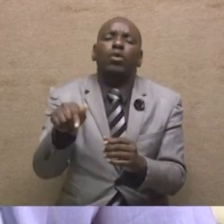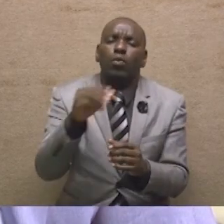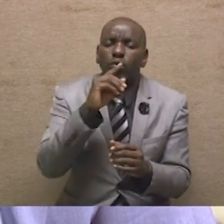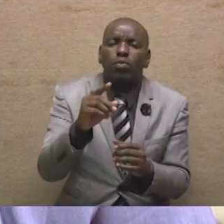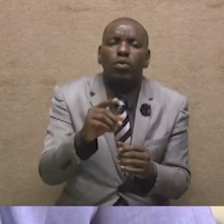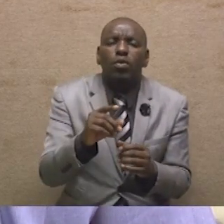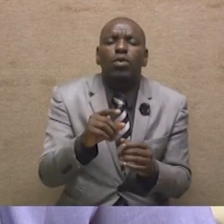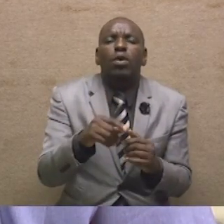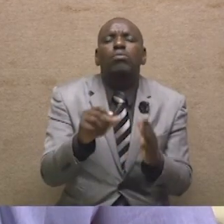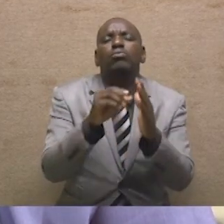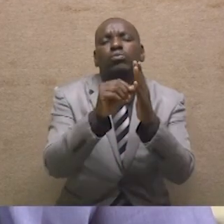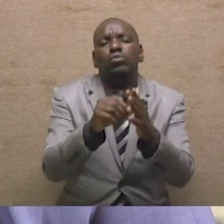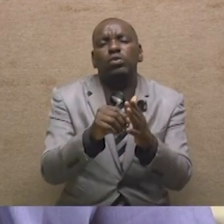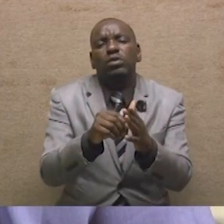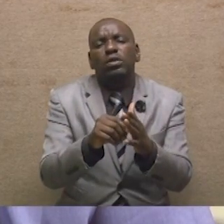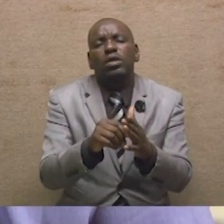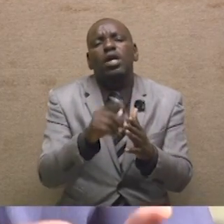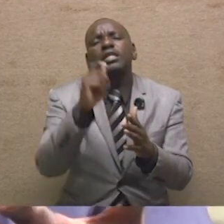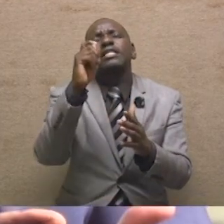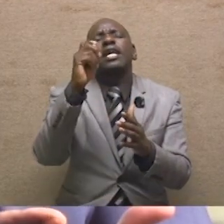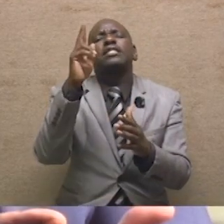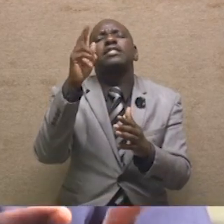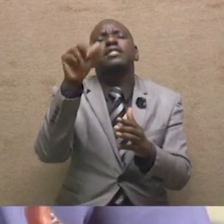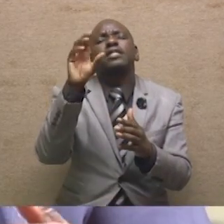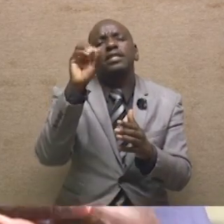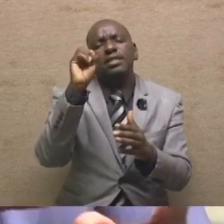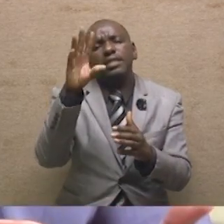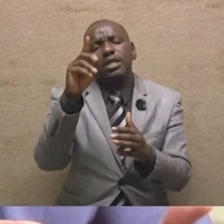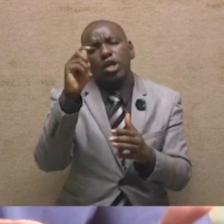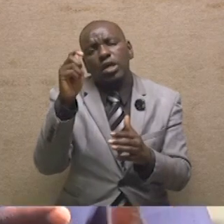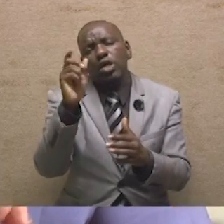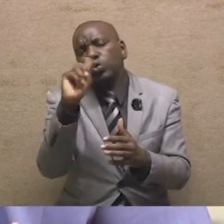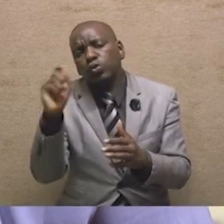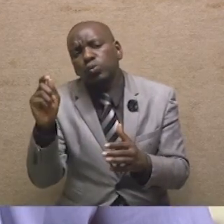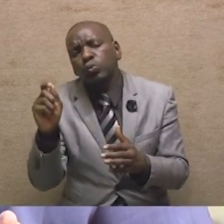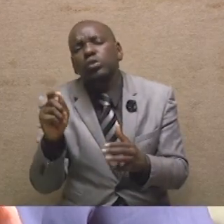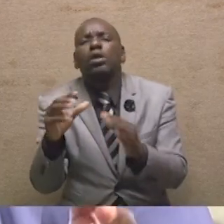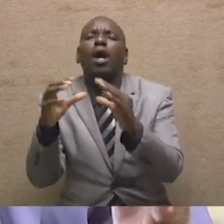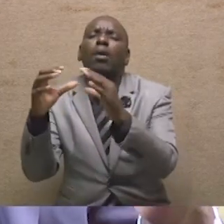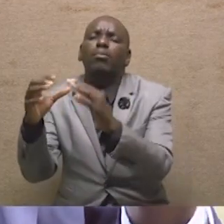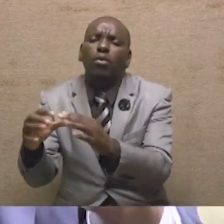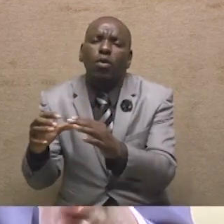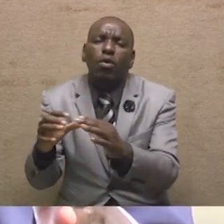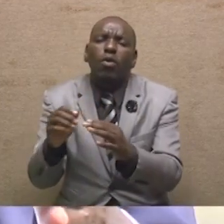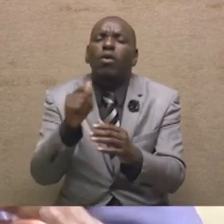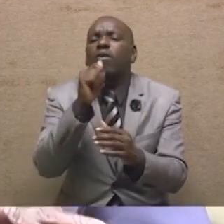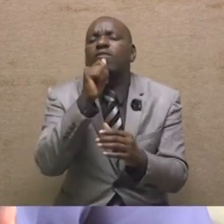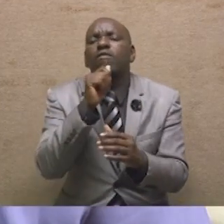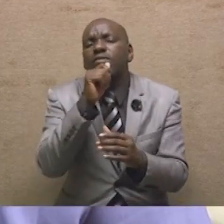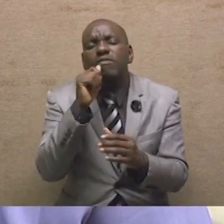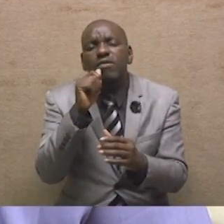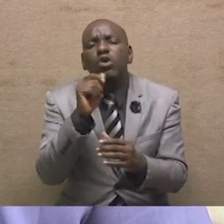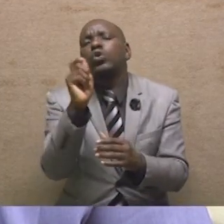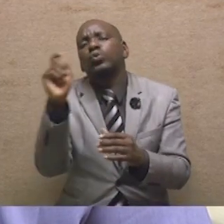have schools which have traditionally been known as trust schools or private schools, which are also grouped within